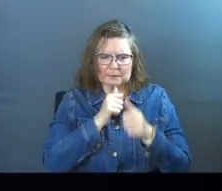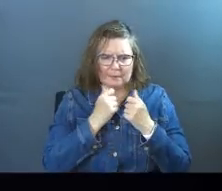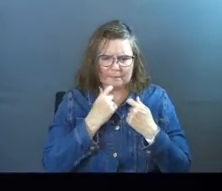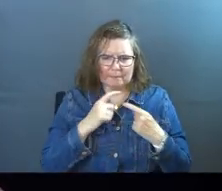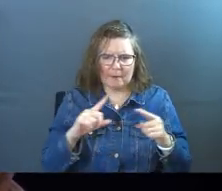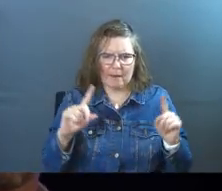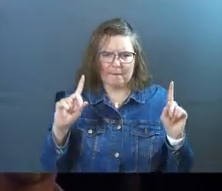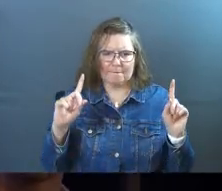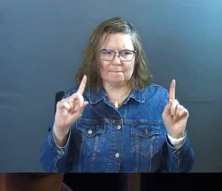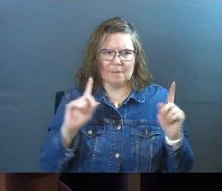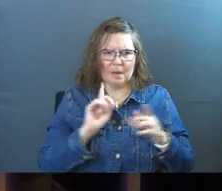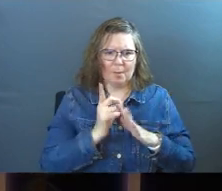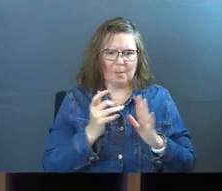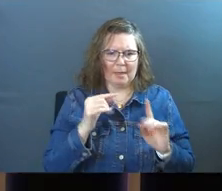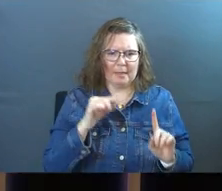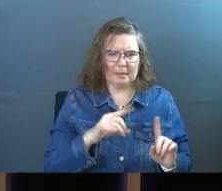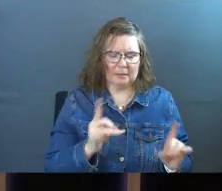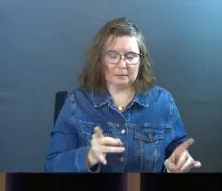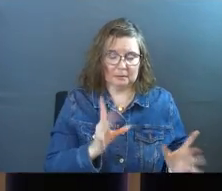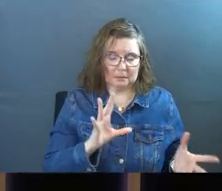moments like this?